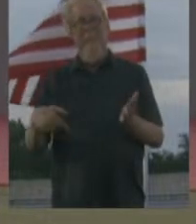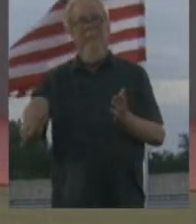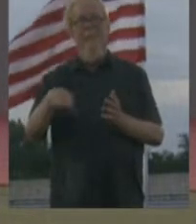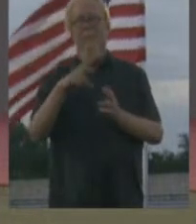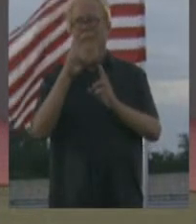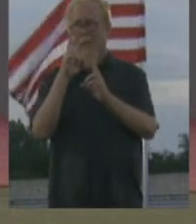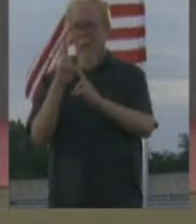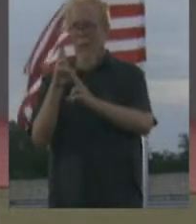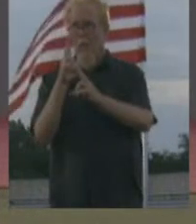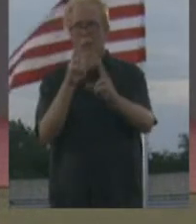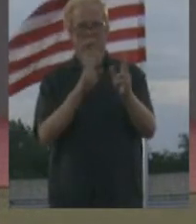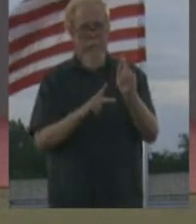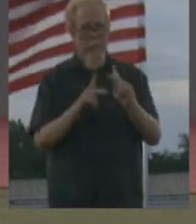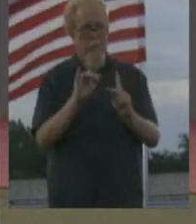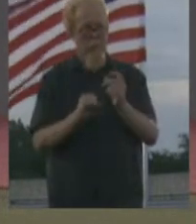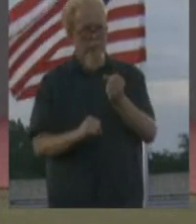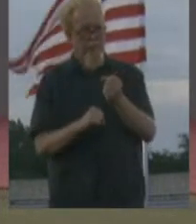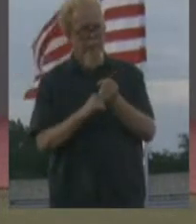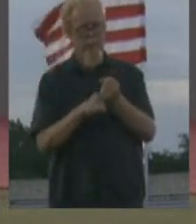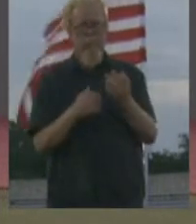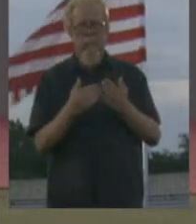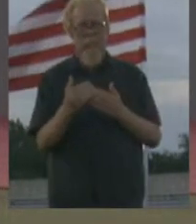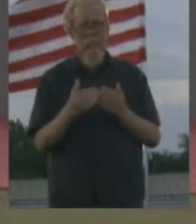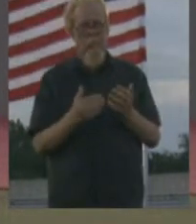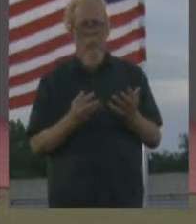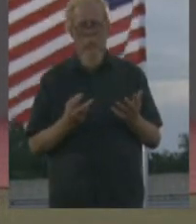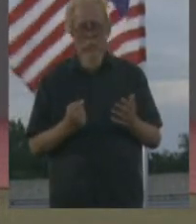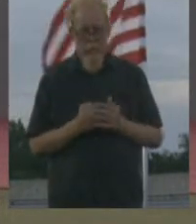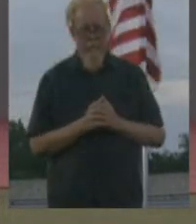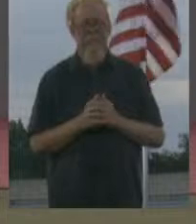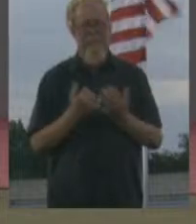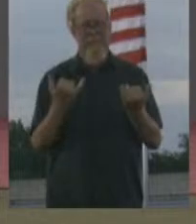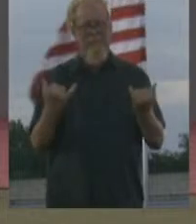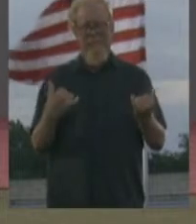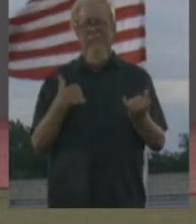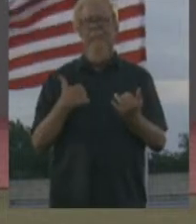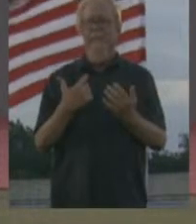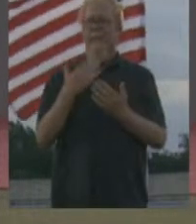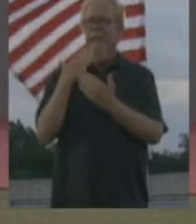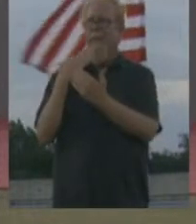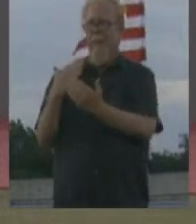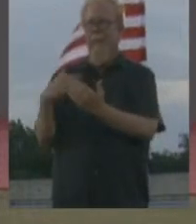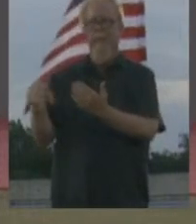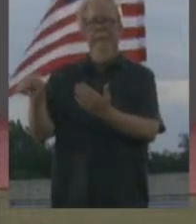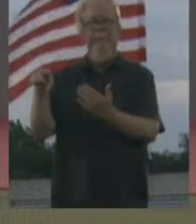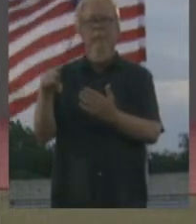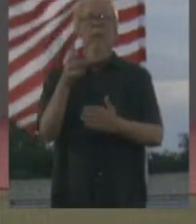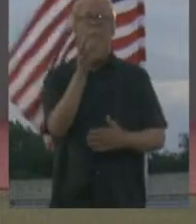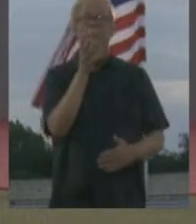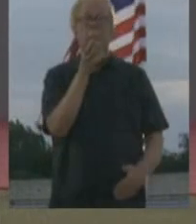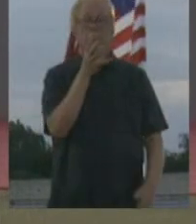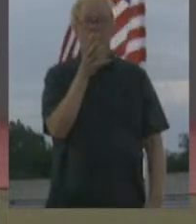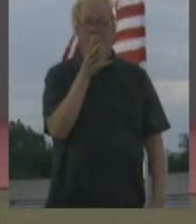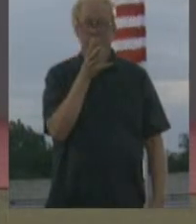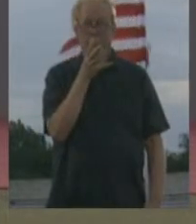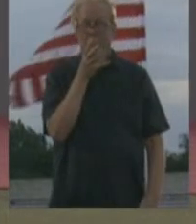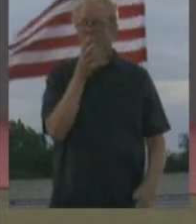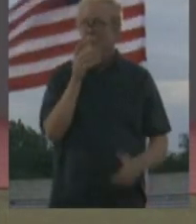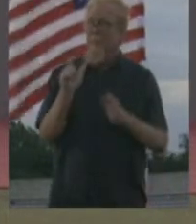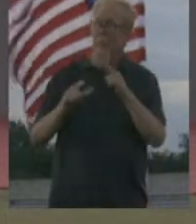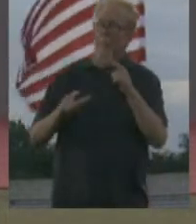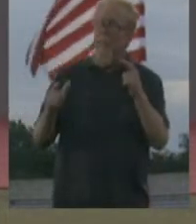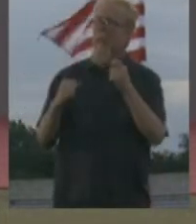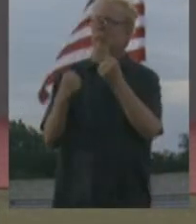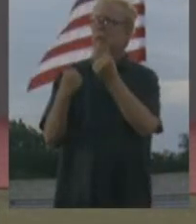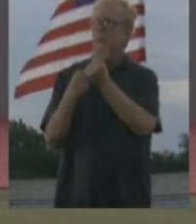what. I'd like to take this opportunity to thank some of mine. Mom, you have been my biggest supporter,